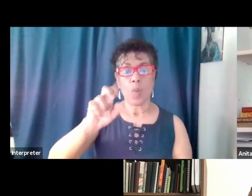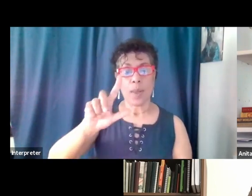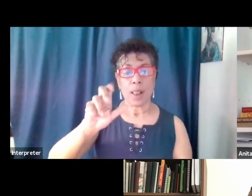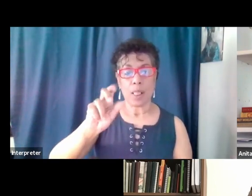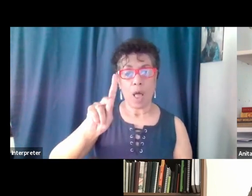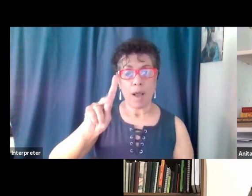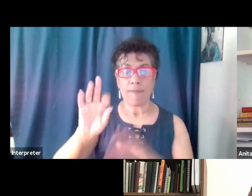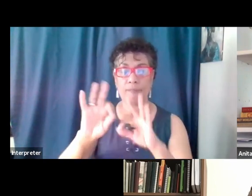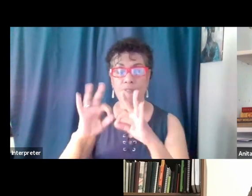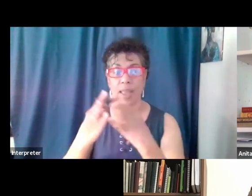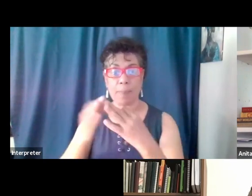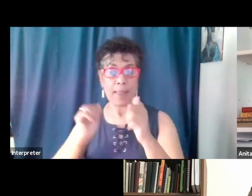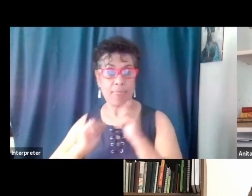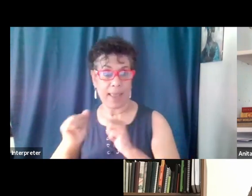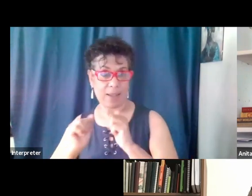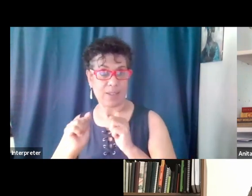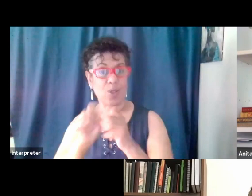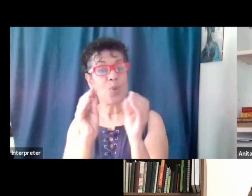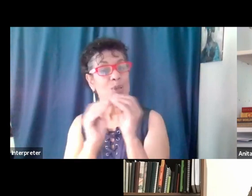and amazing up honorees.